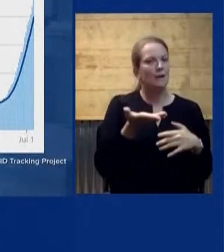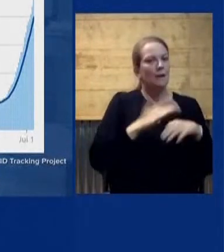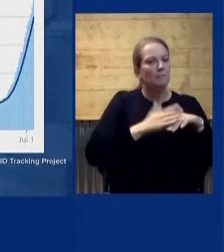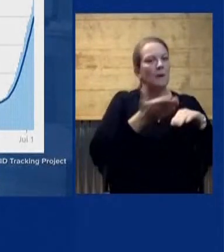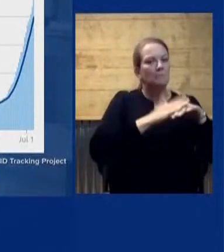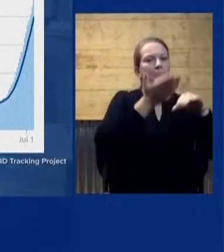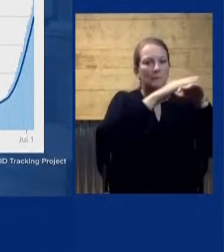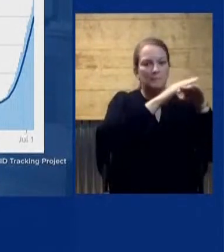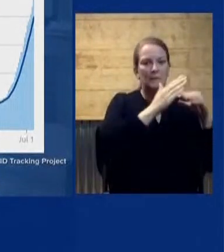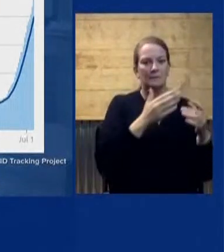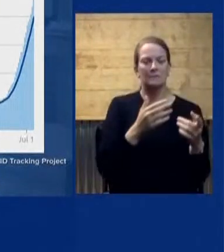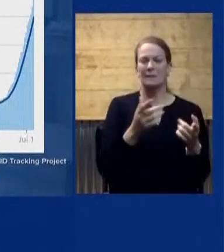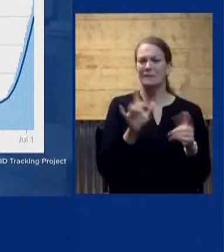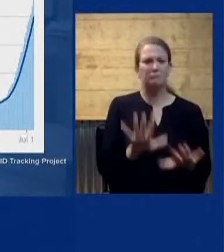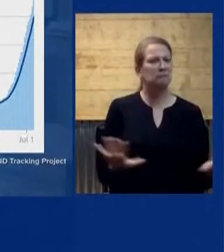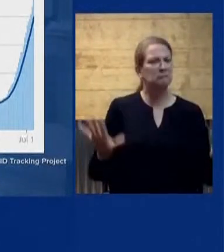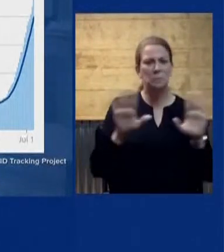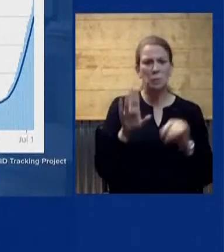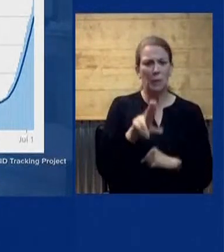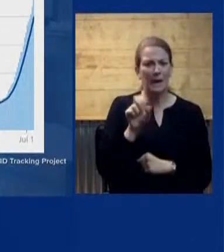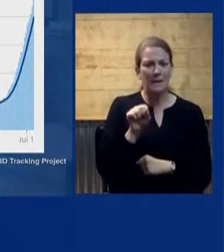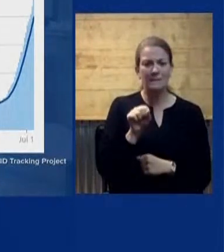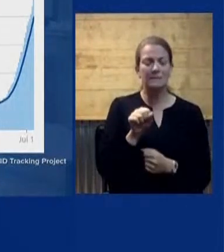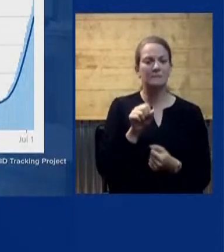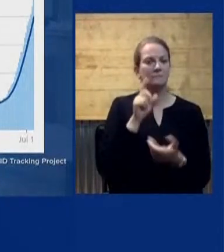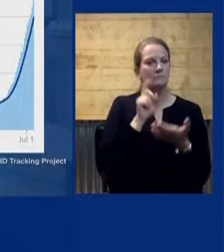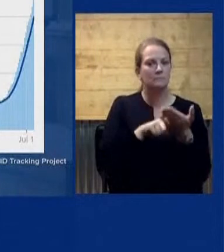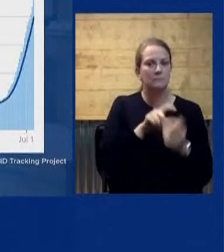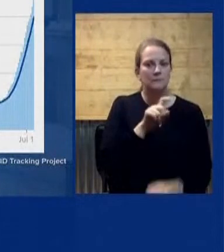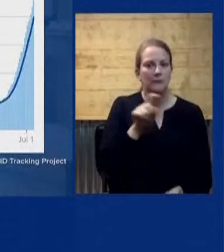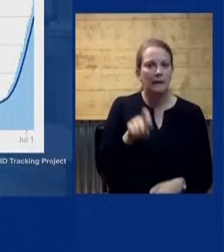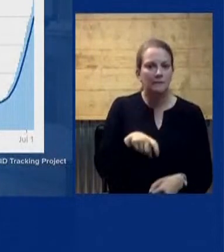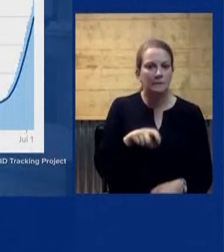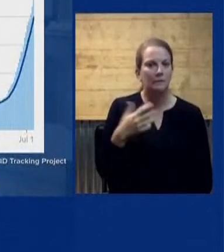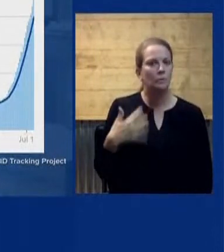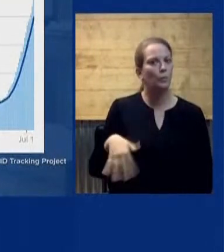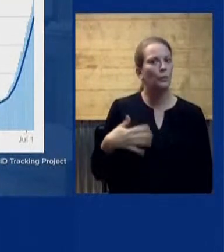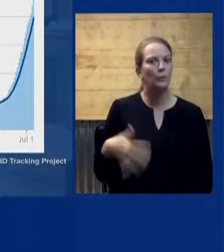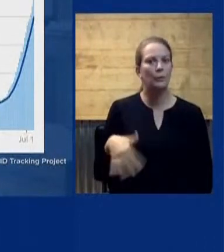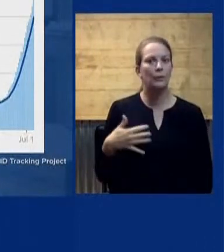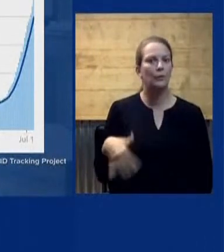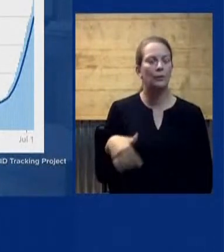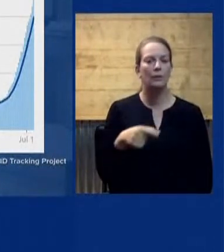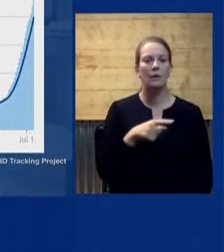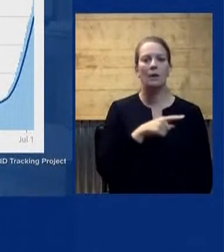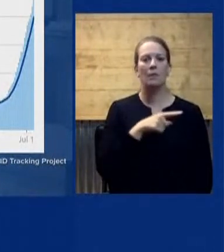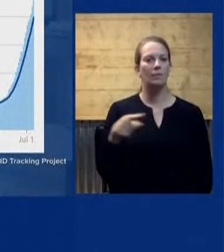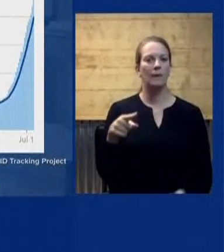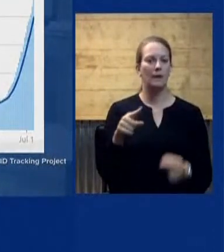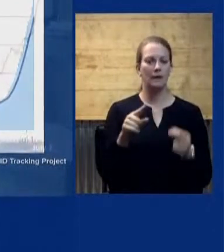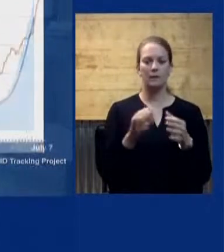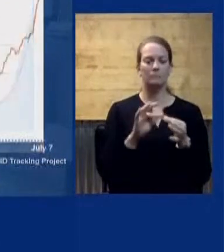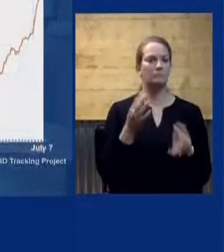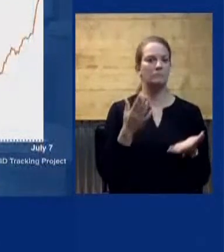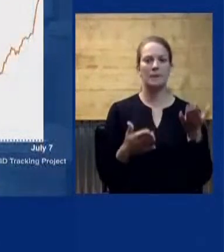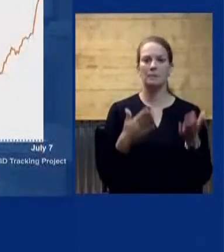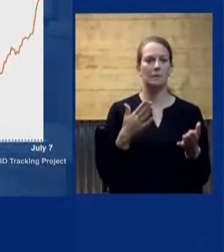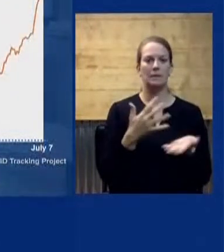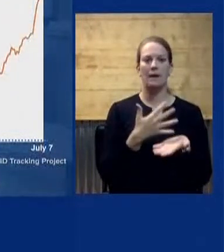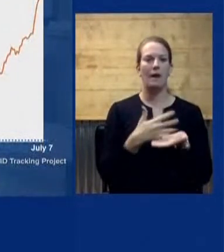the country. You look at the numbers in Texas. They're afraid they're running out of hospital